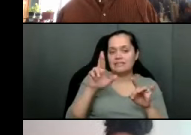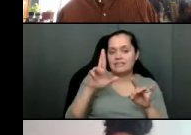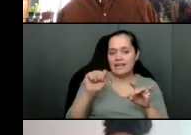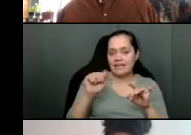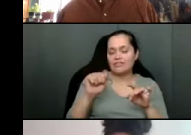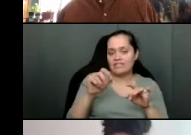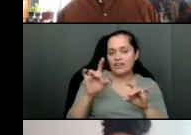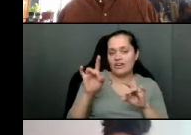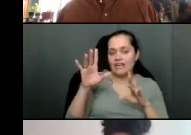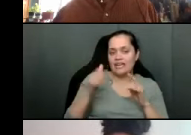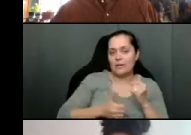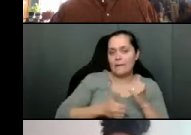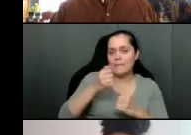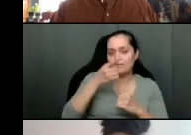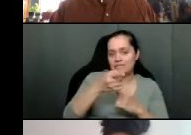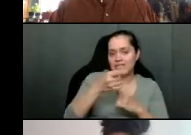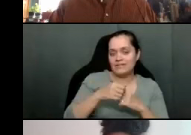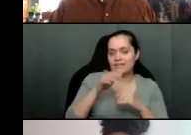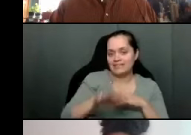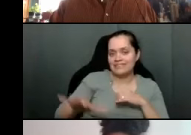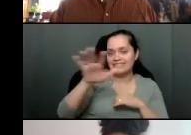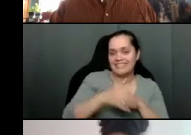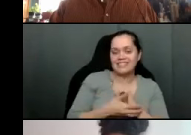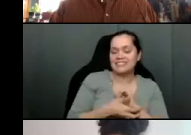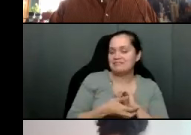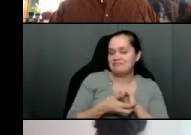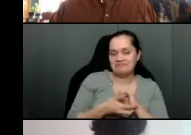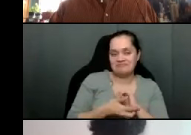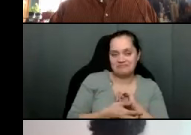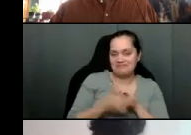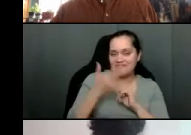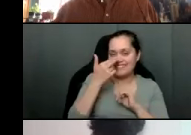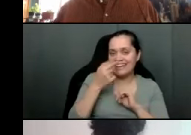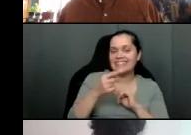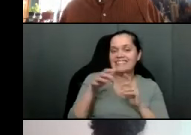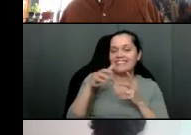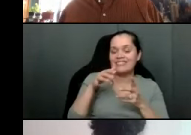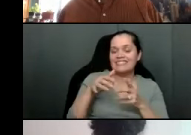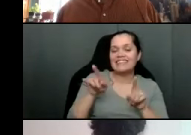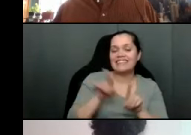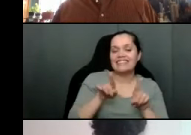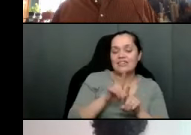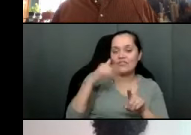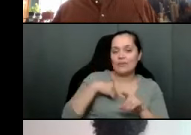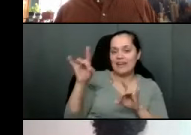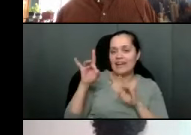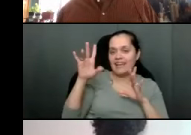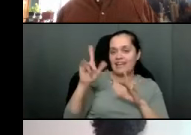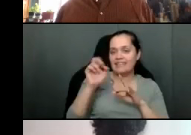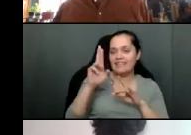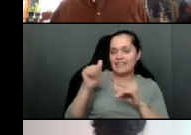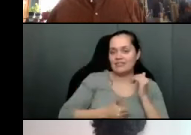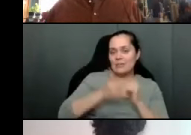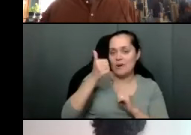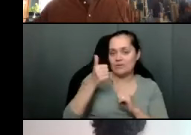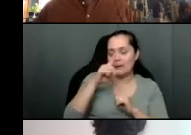are hated the most here overall. Well, that is also true for me. I hate the Lakers the most.